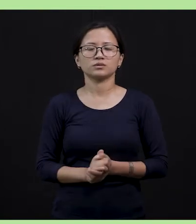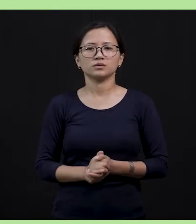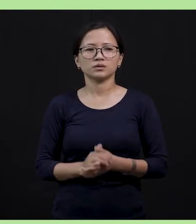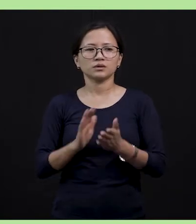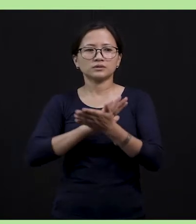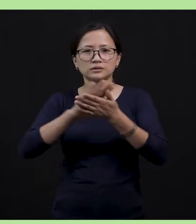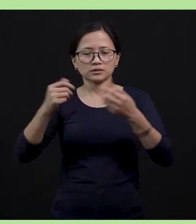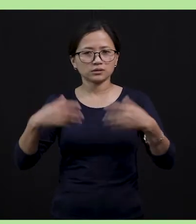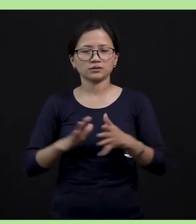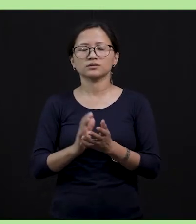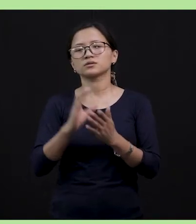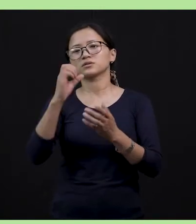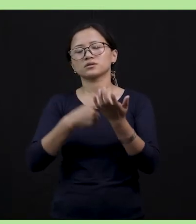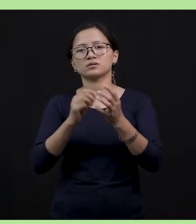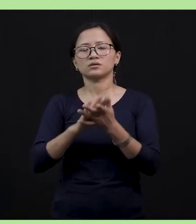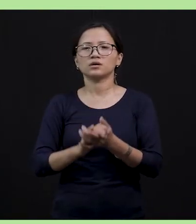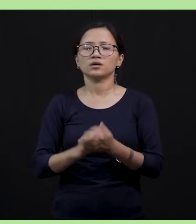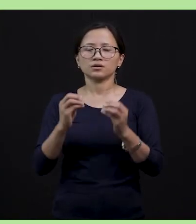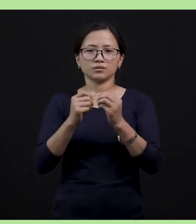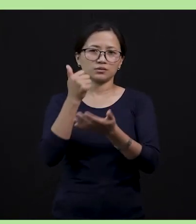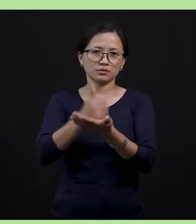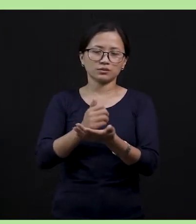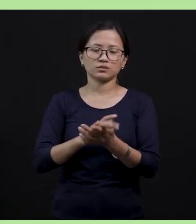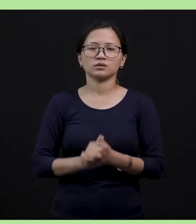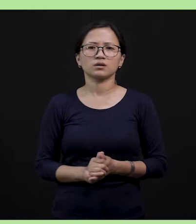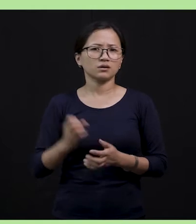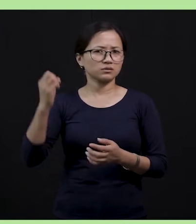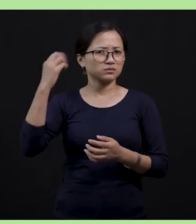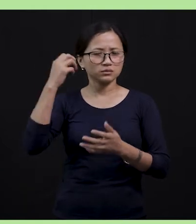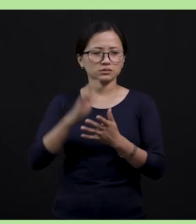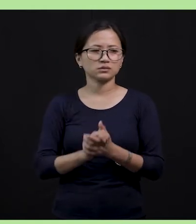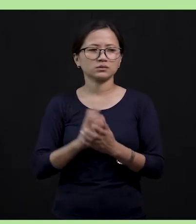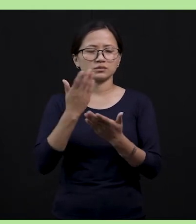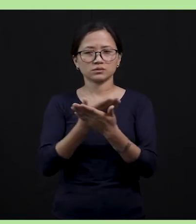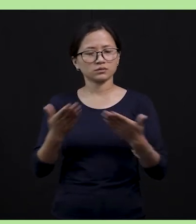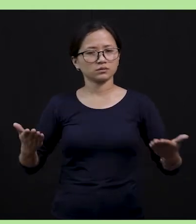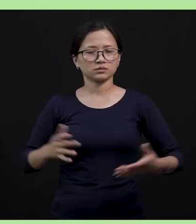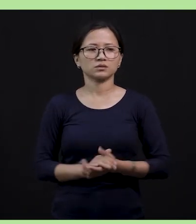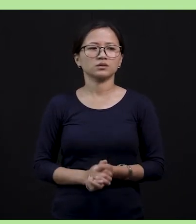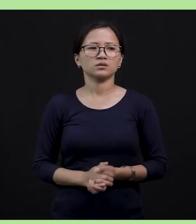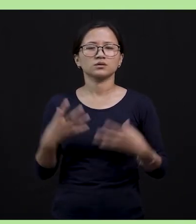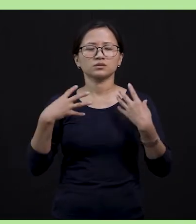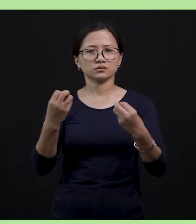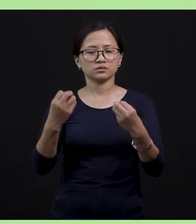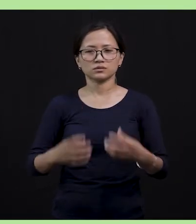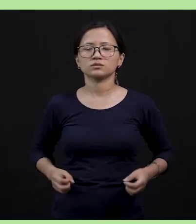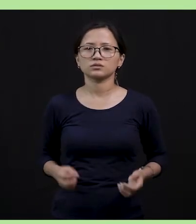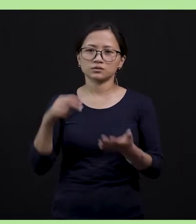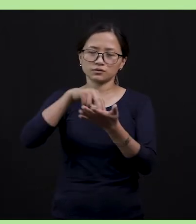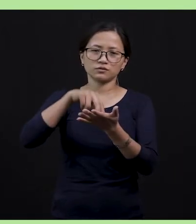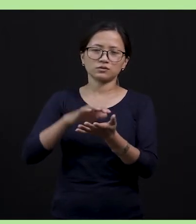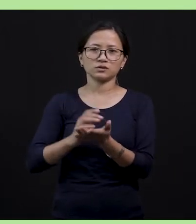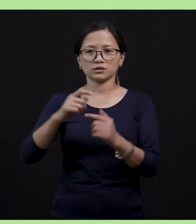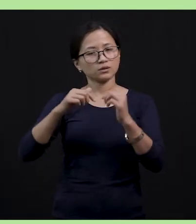a declared criminal, bankrupt or of unsound mind. So there are three things if you want to stand for an election